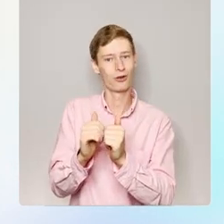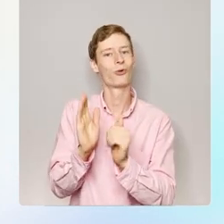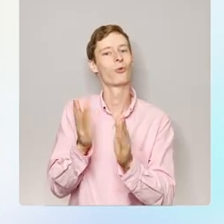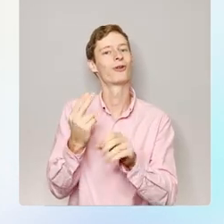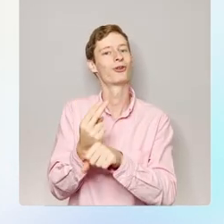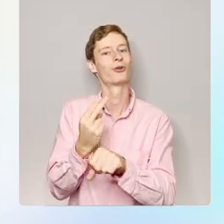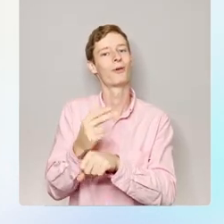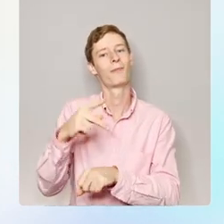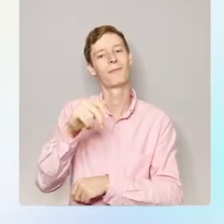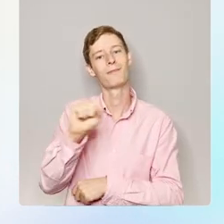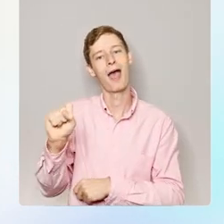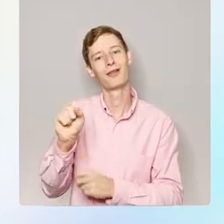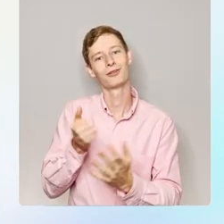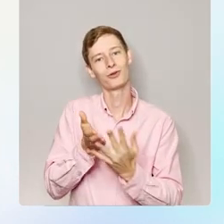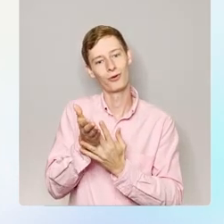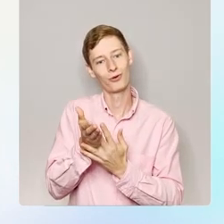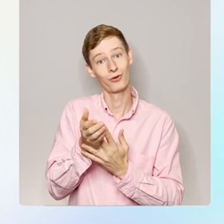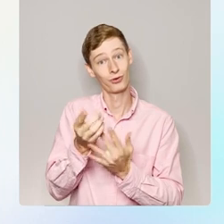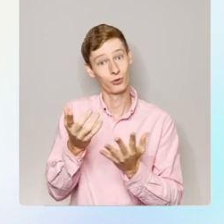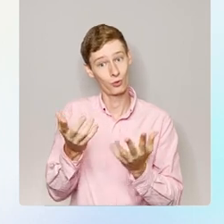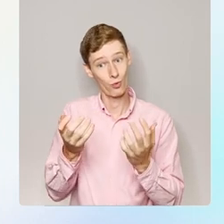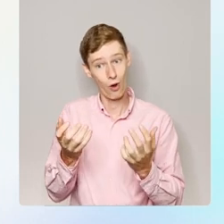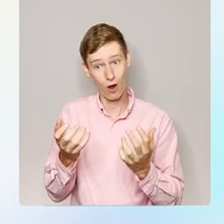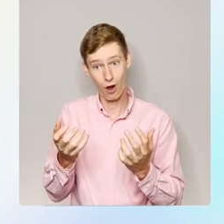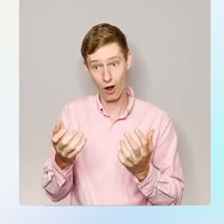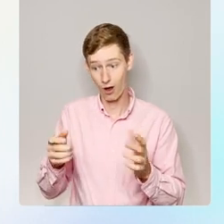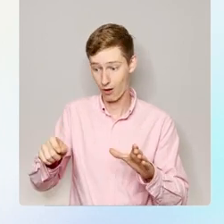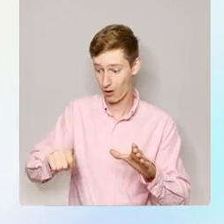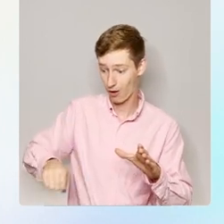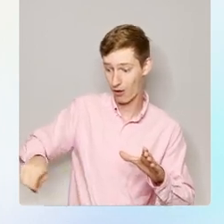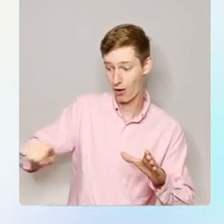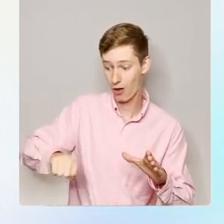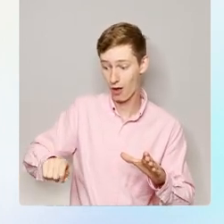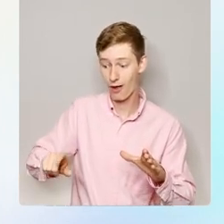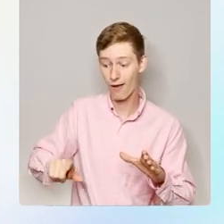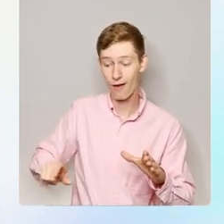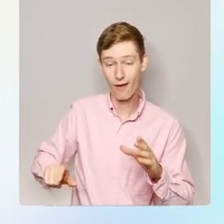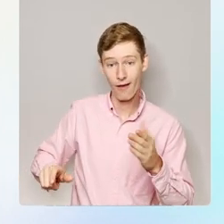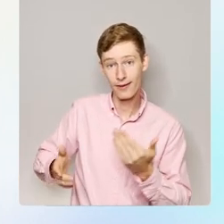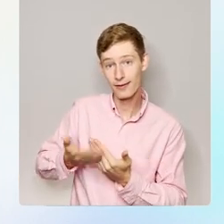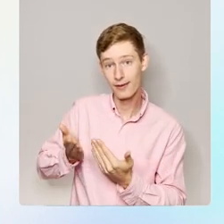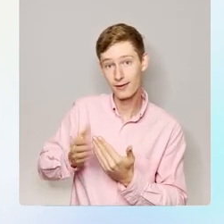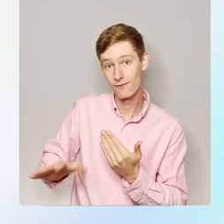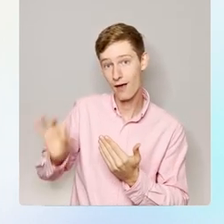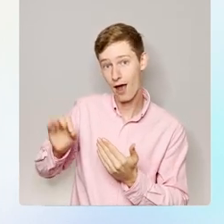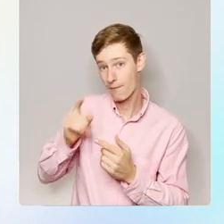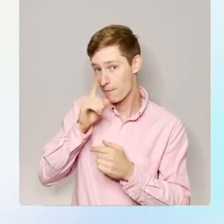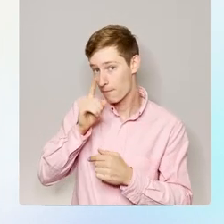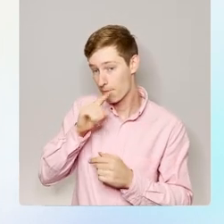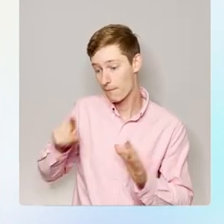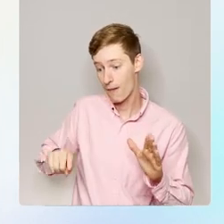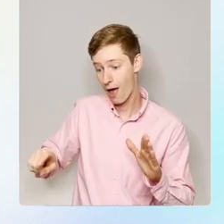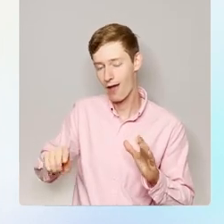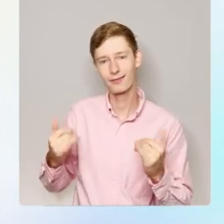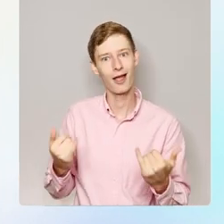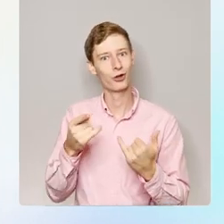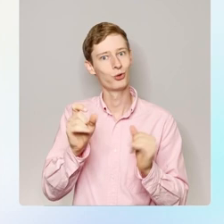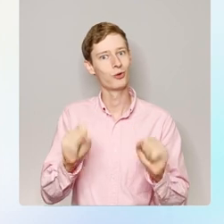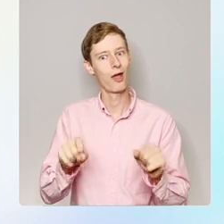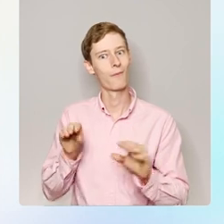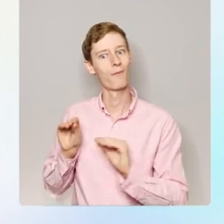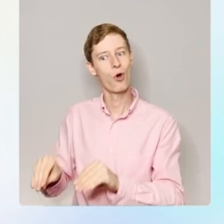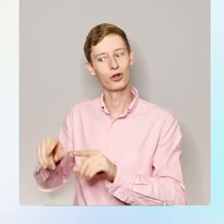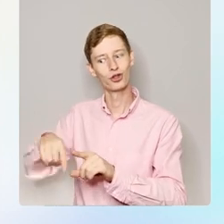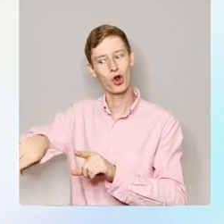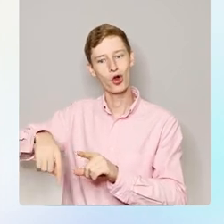pass-through. Want to create a circular portal to easily find your mouse? Now you can. You can see your real